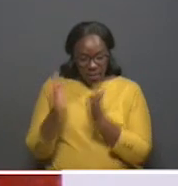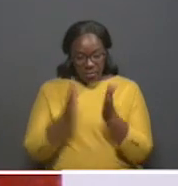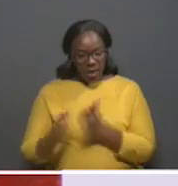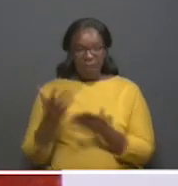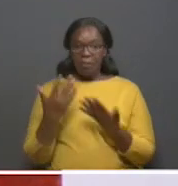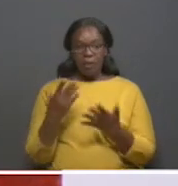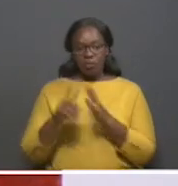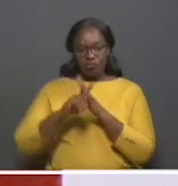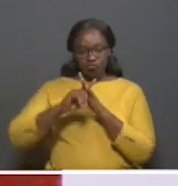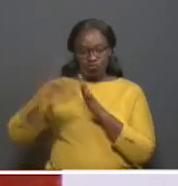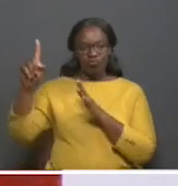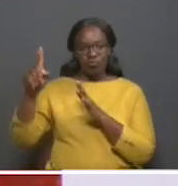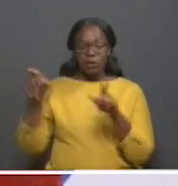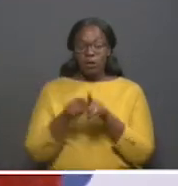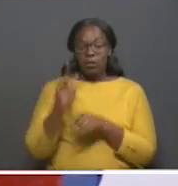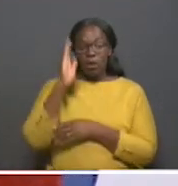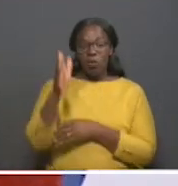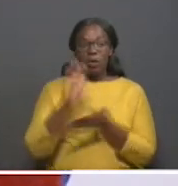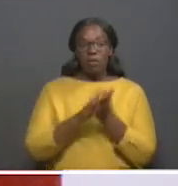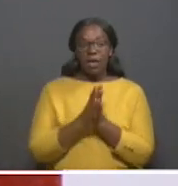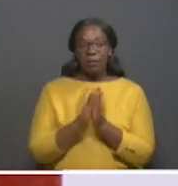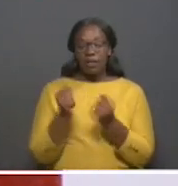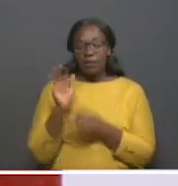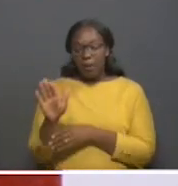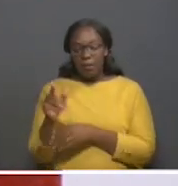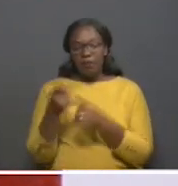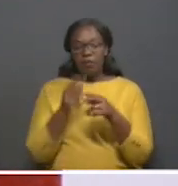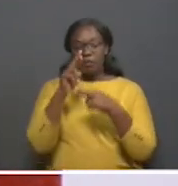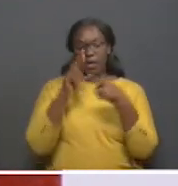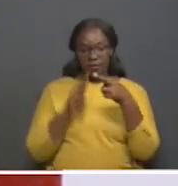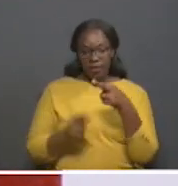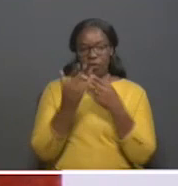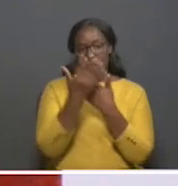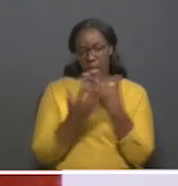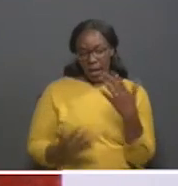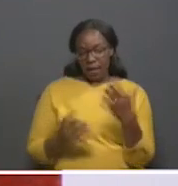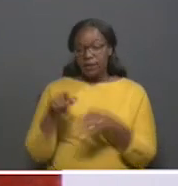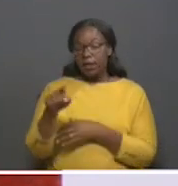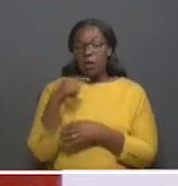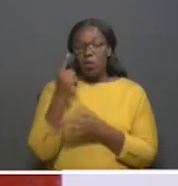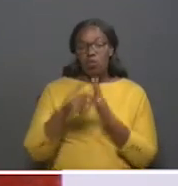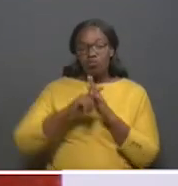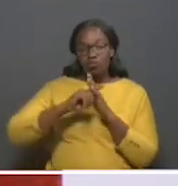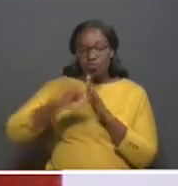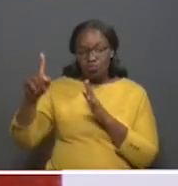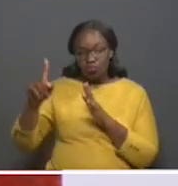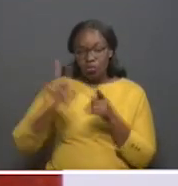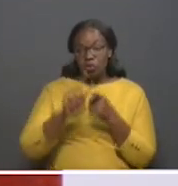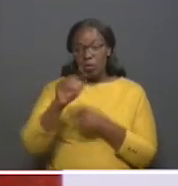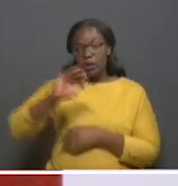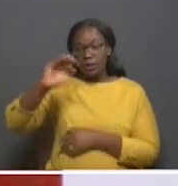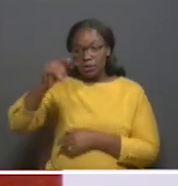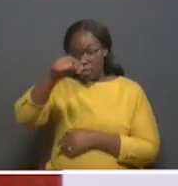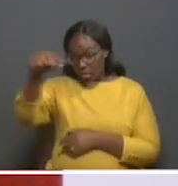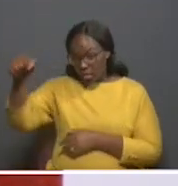flee there, and they shall be your refuge from the avenger of blood. He who flees to one of those cities